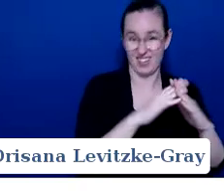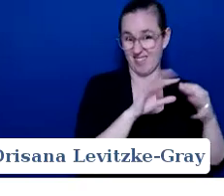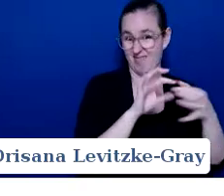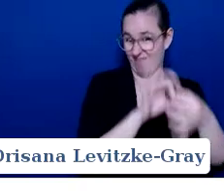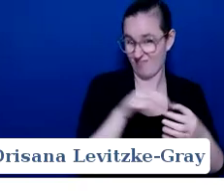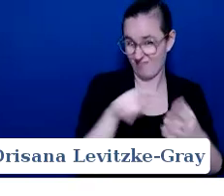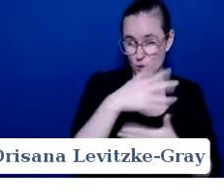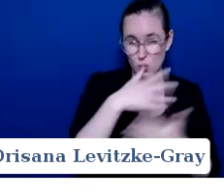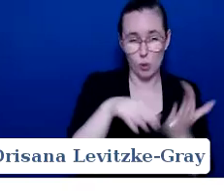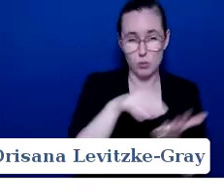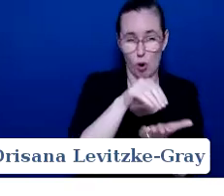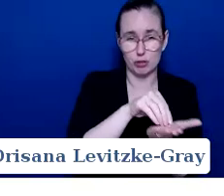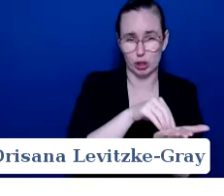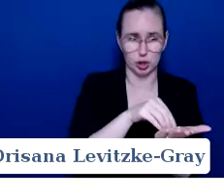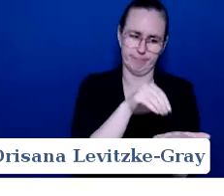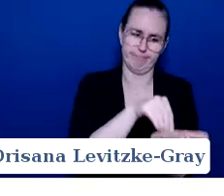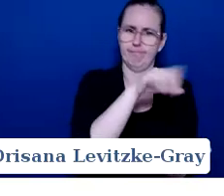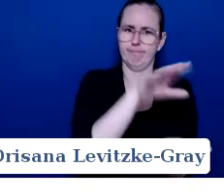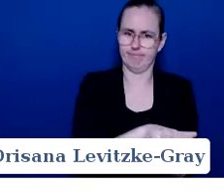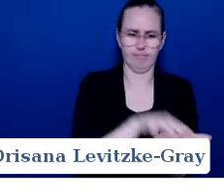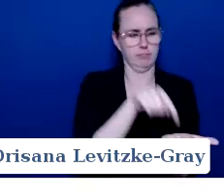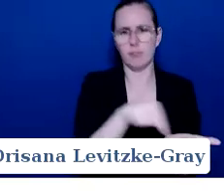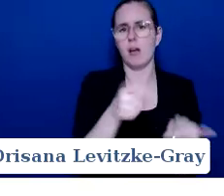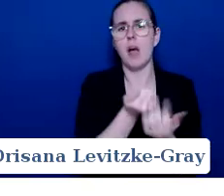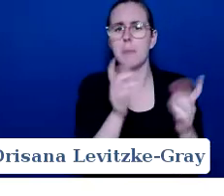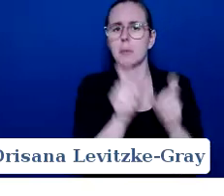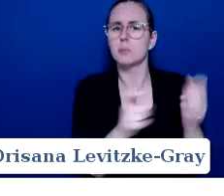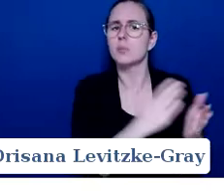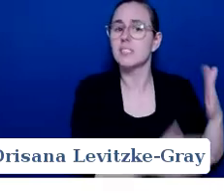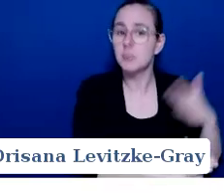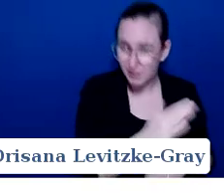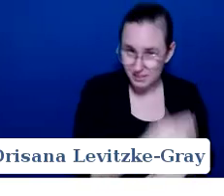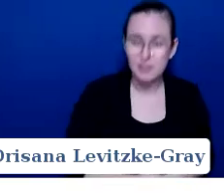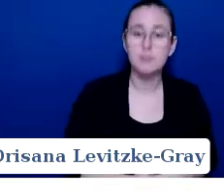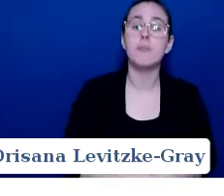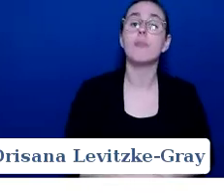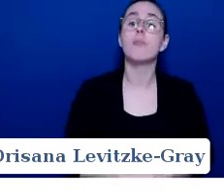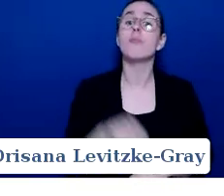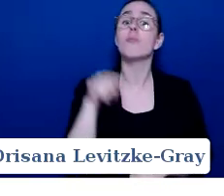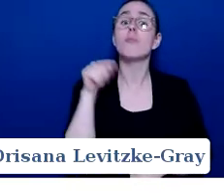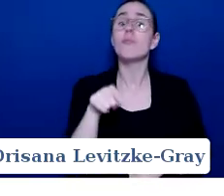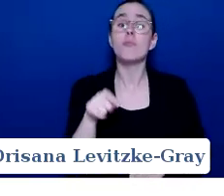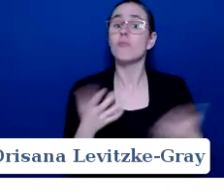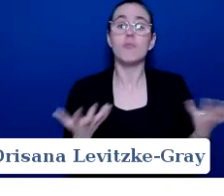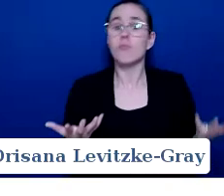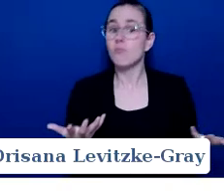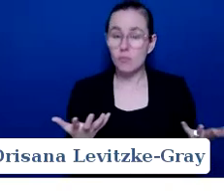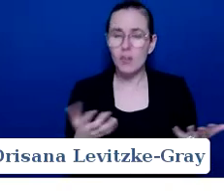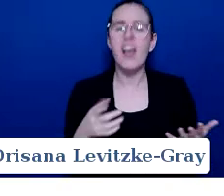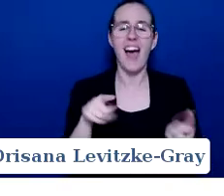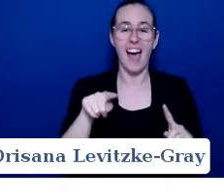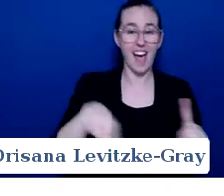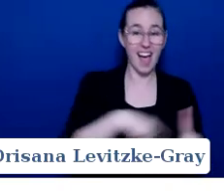and often the social registry are using the self-identification questions, like do you have the person with disability inside of the